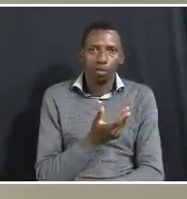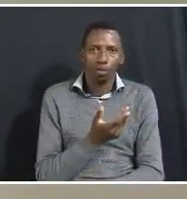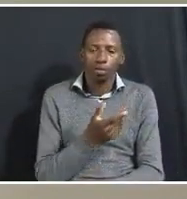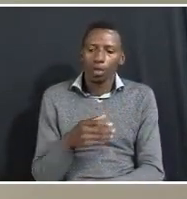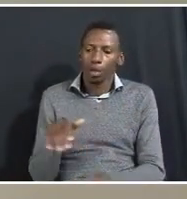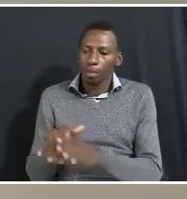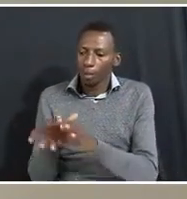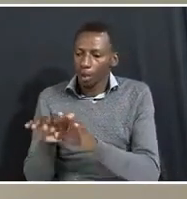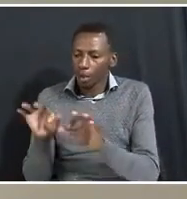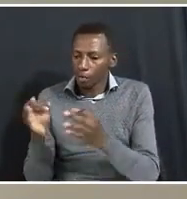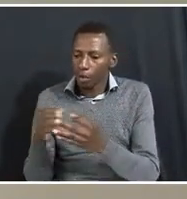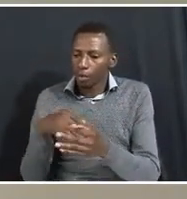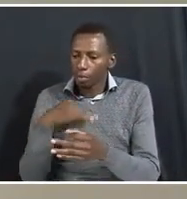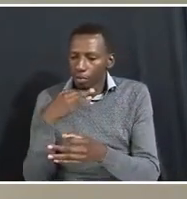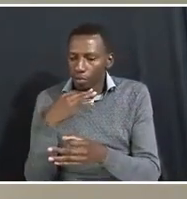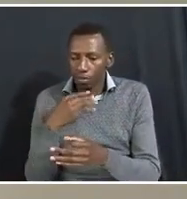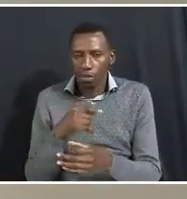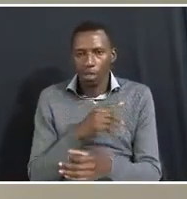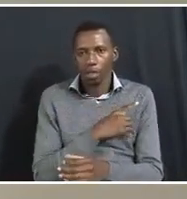bereavement,